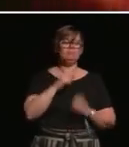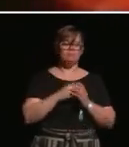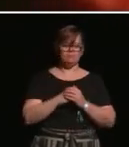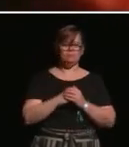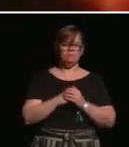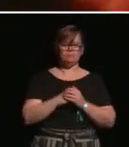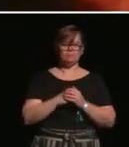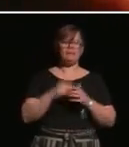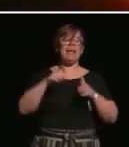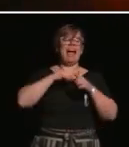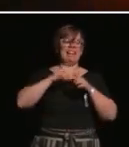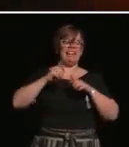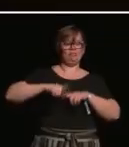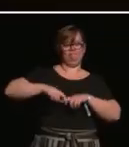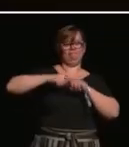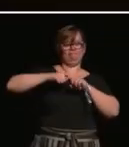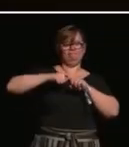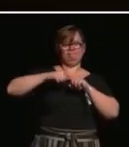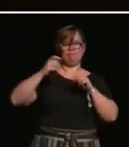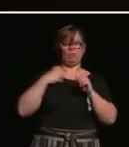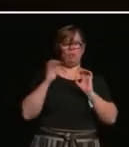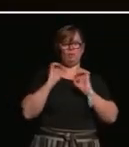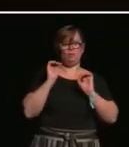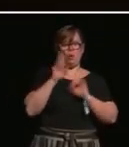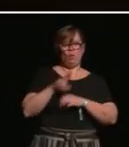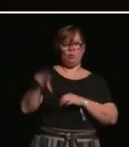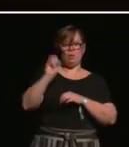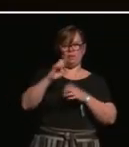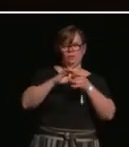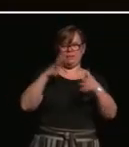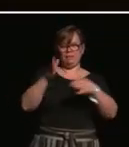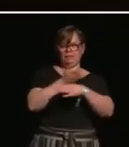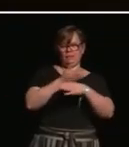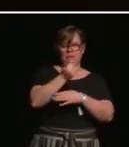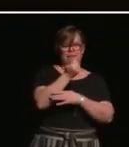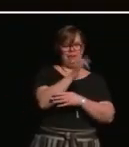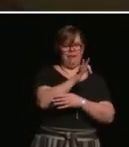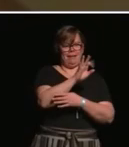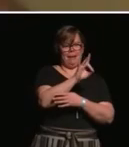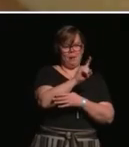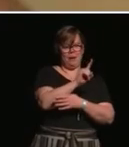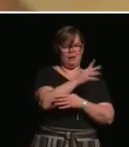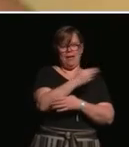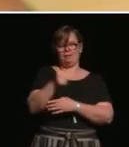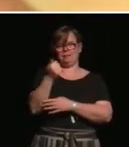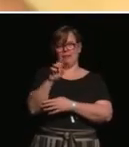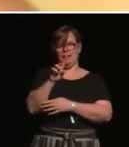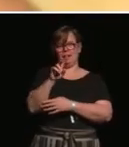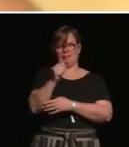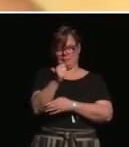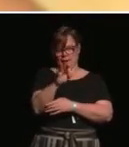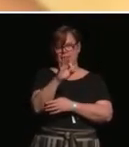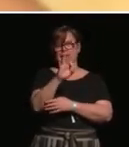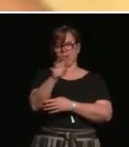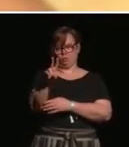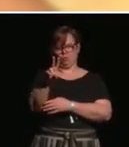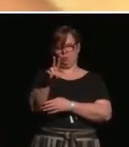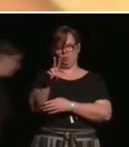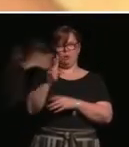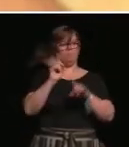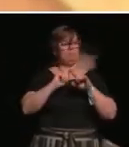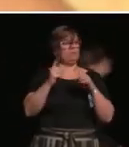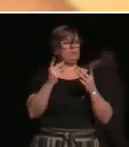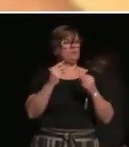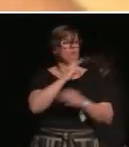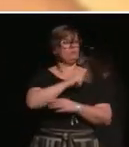had a hiatus from recording, with no U.S. releases between 1981 and 1992, largely due to a series of